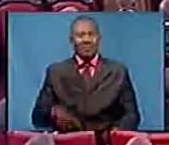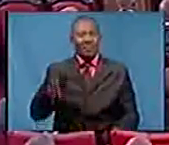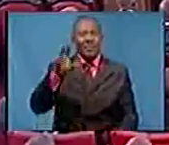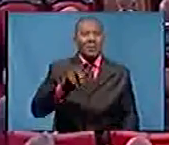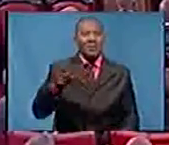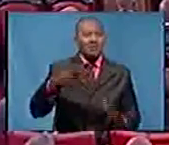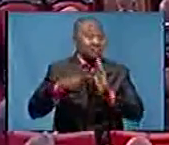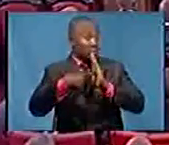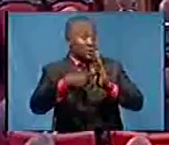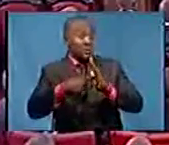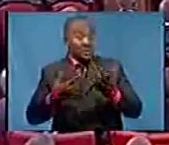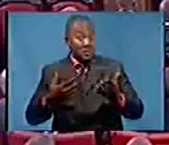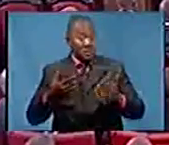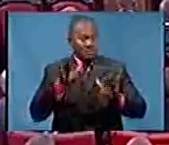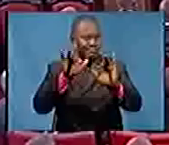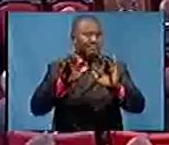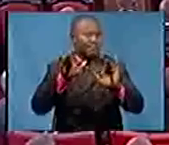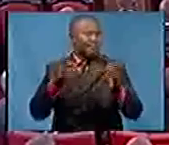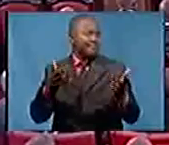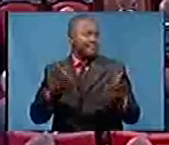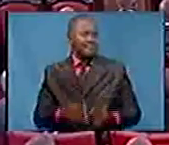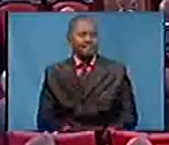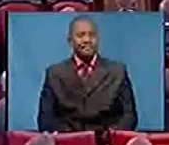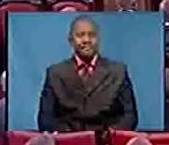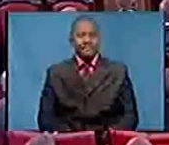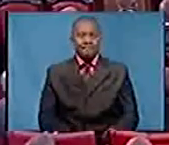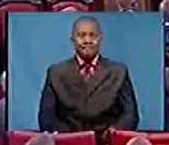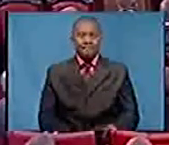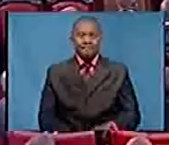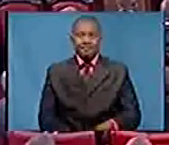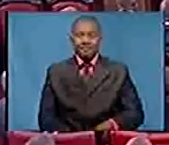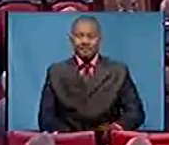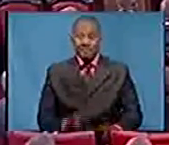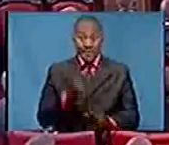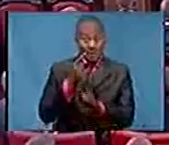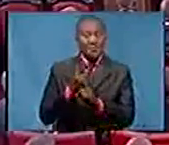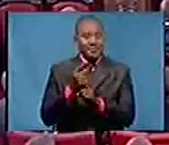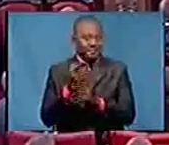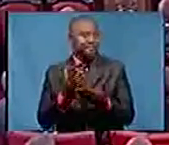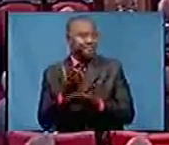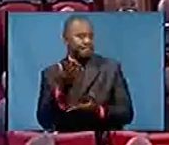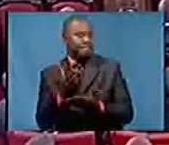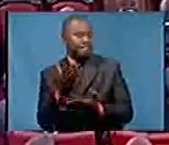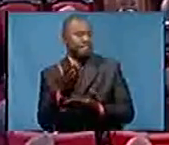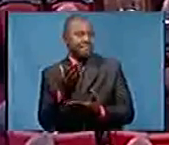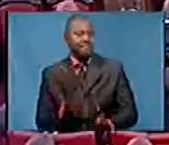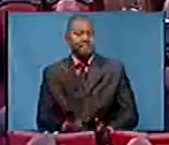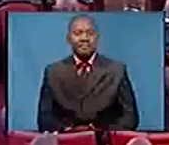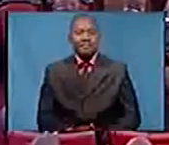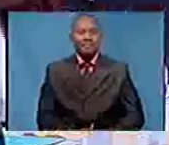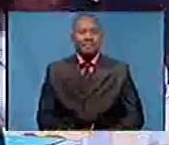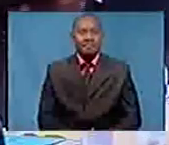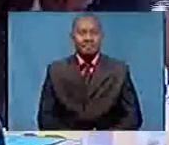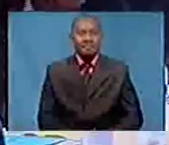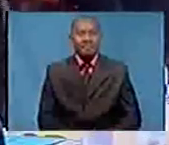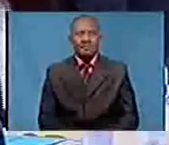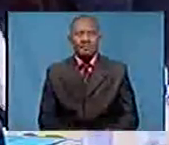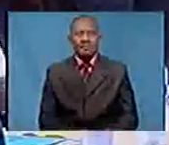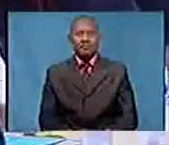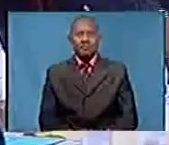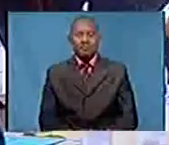show the serious immense powers that this court exactly. has. Exactly. Dealing with exactly. Exactly, my